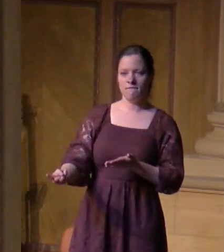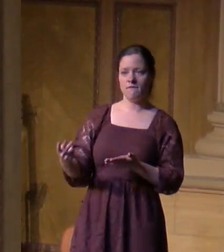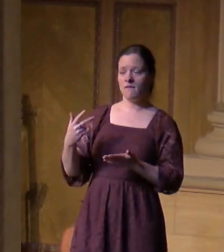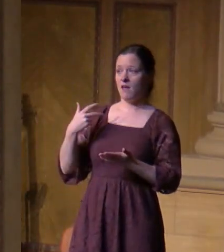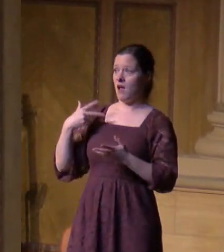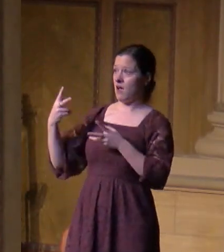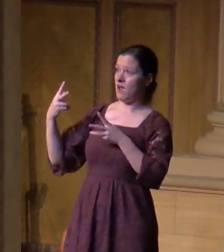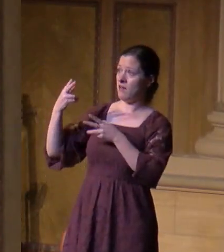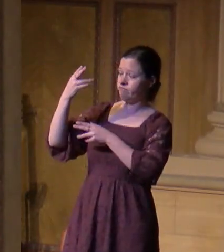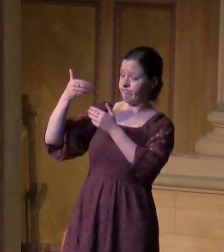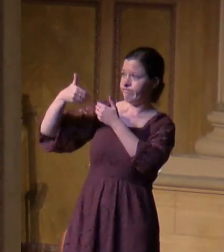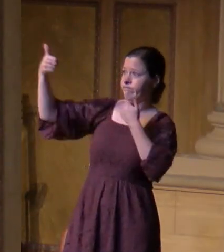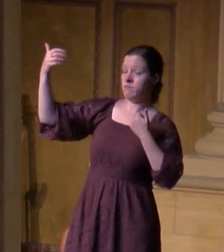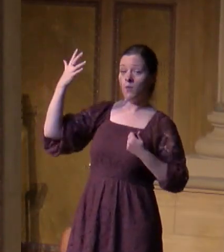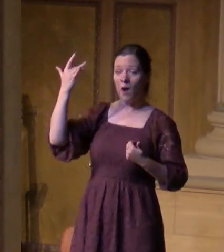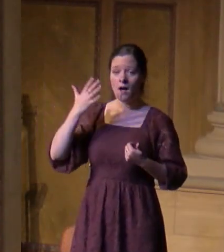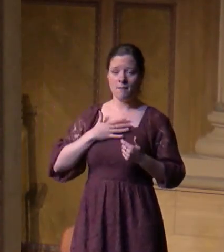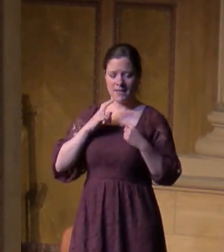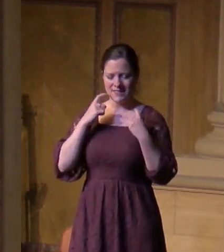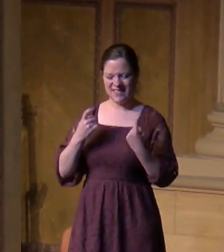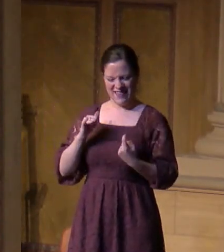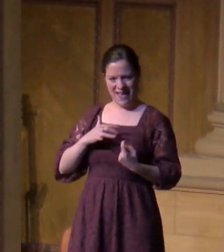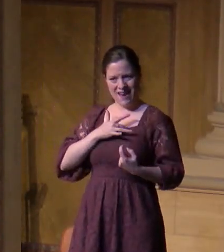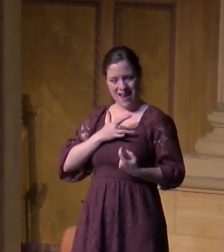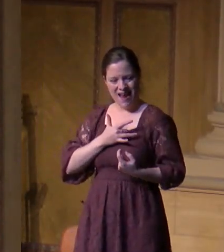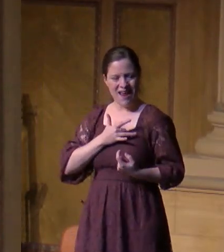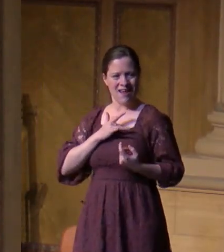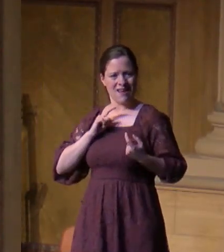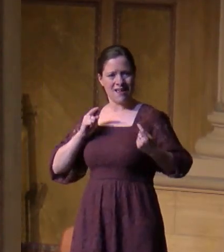because of your sin and that ache in your heart is an ache for God